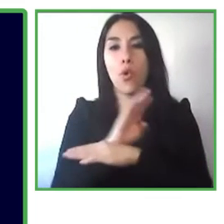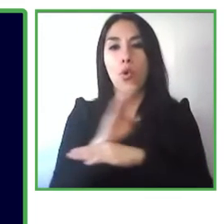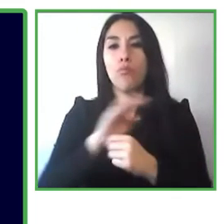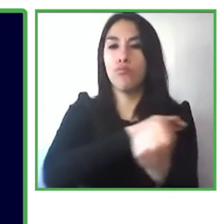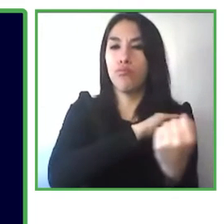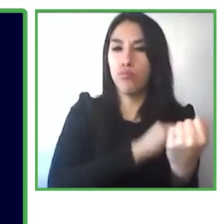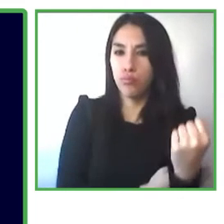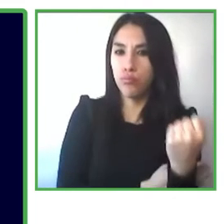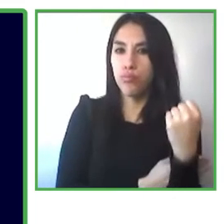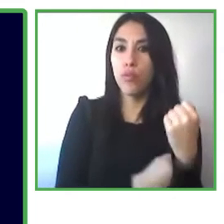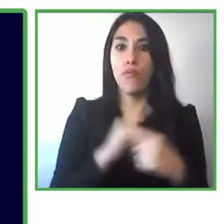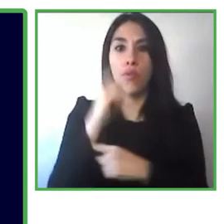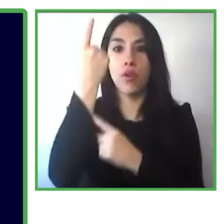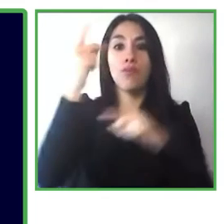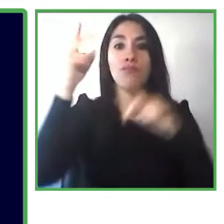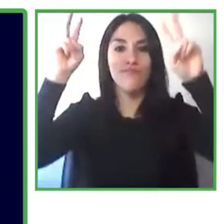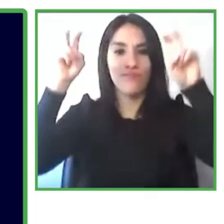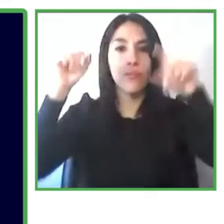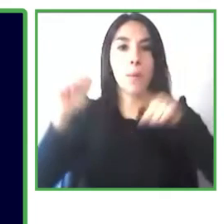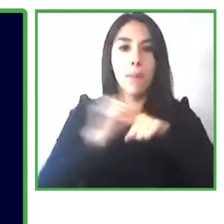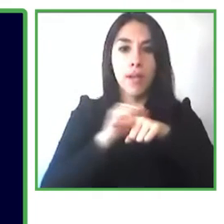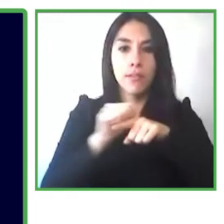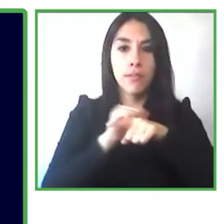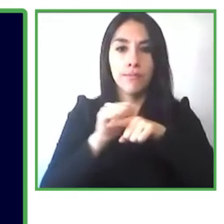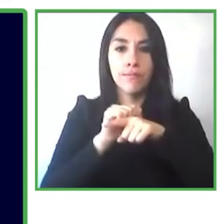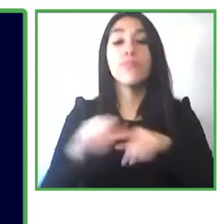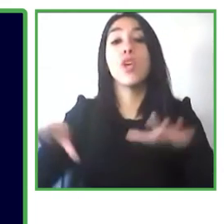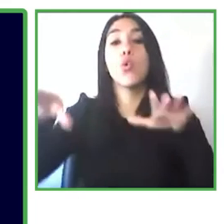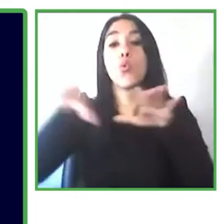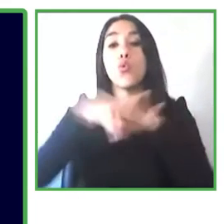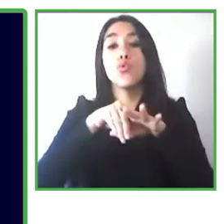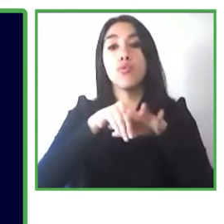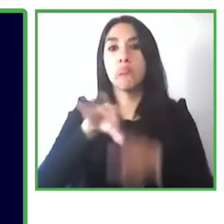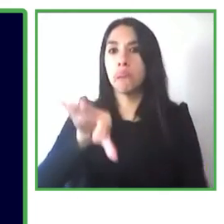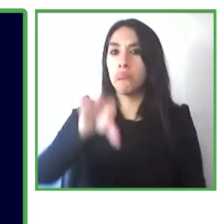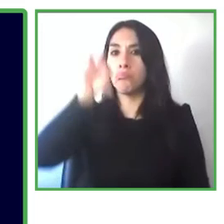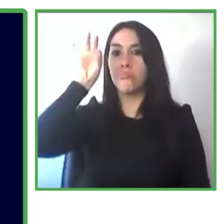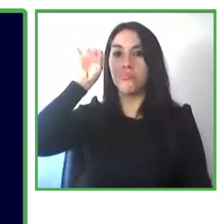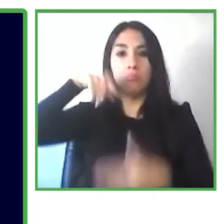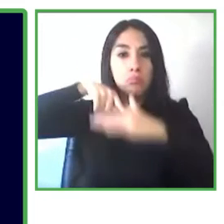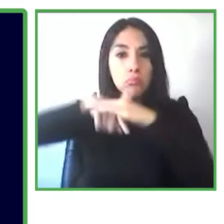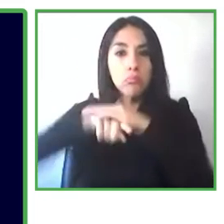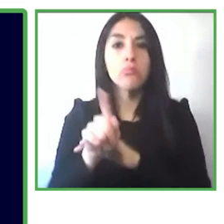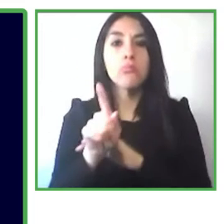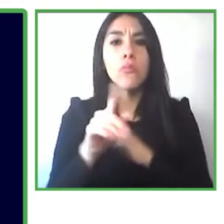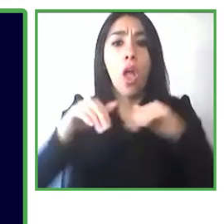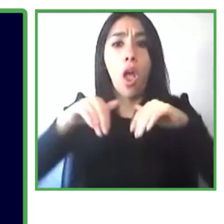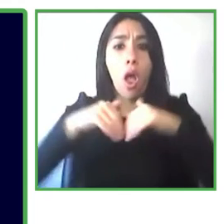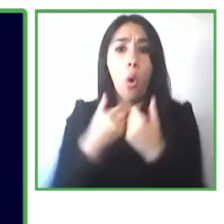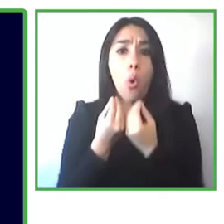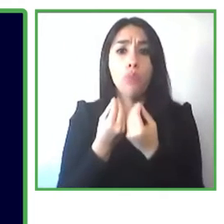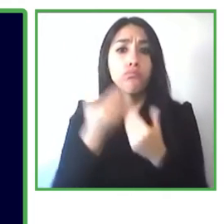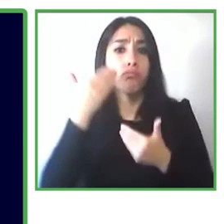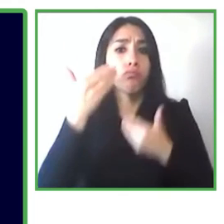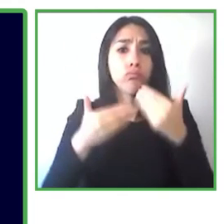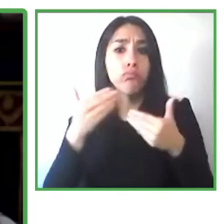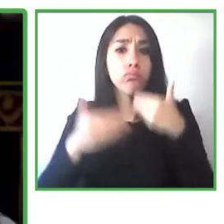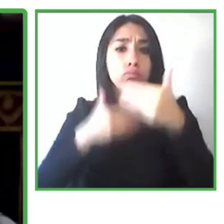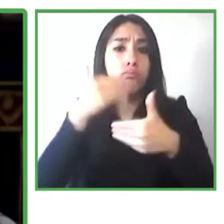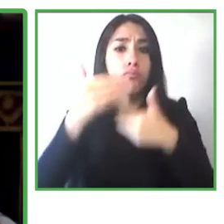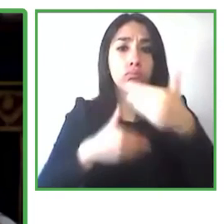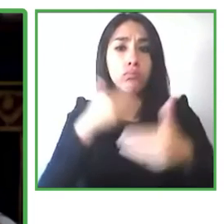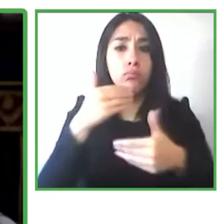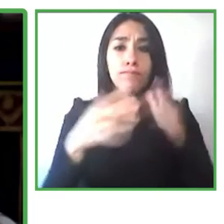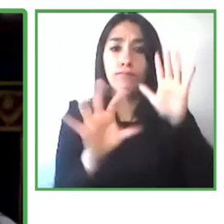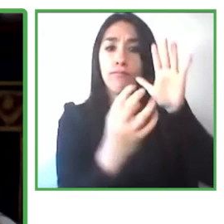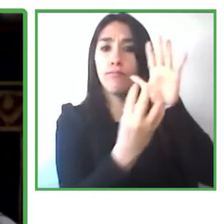empowered in a broad range of aspects through a roadmap that is going to tell them what